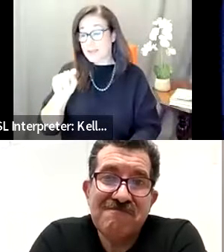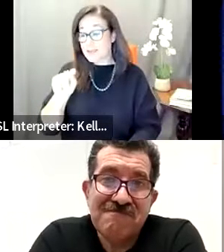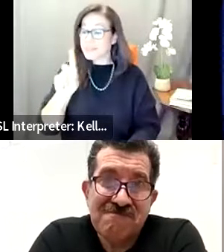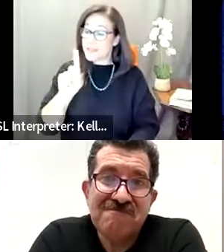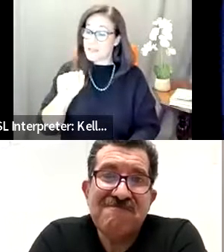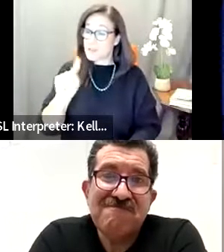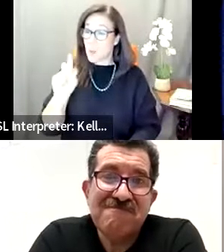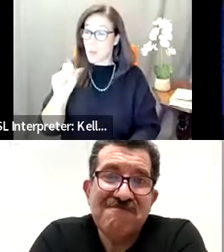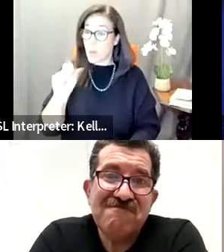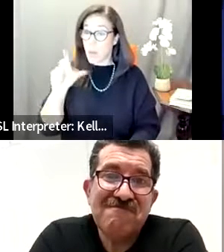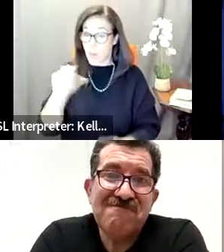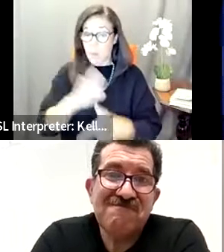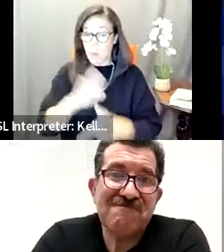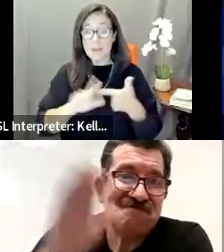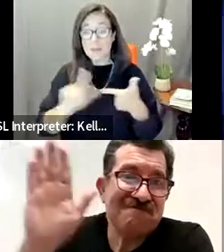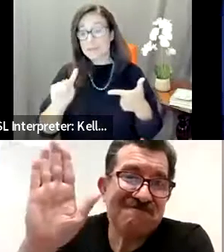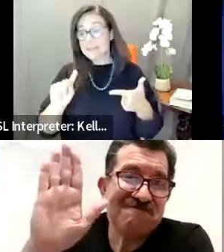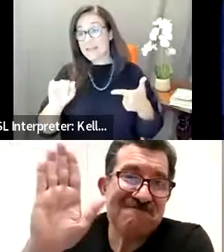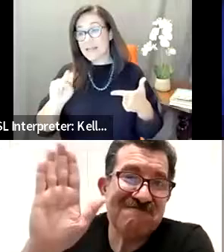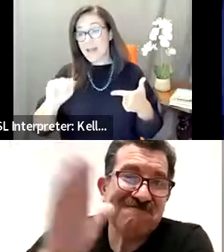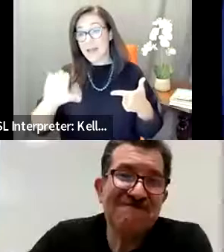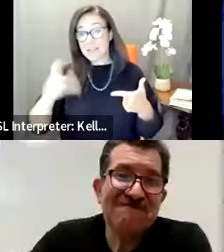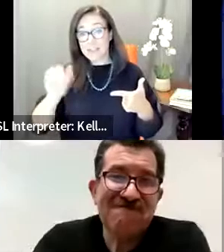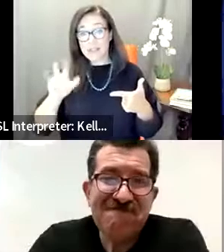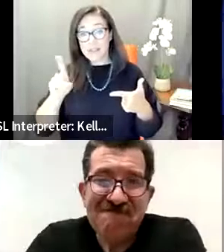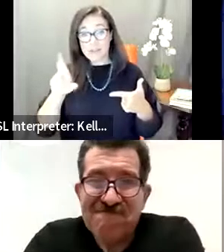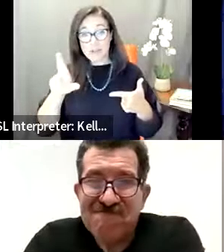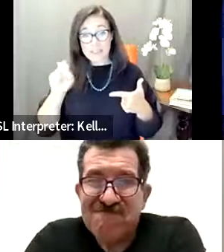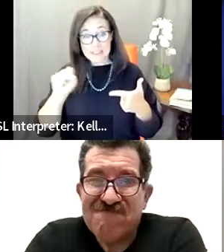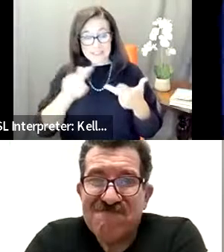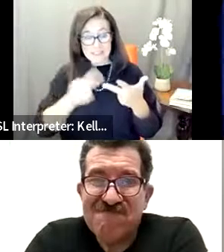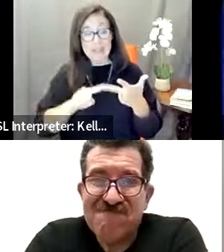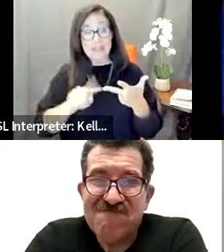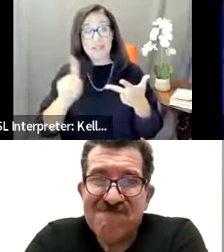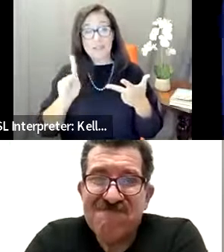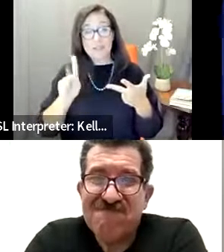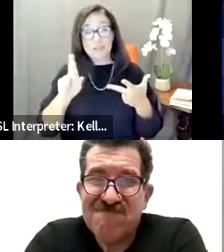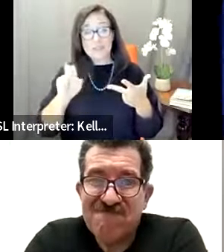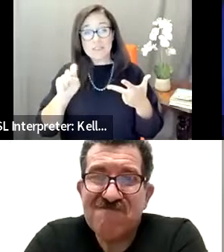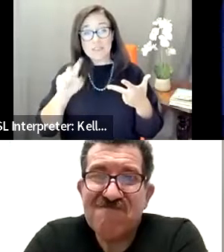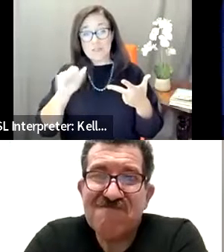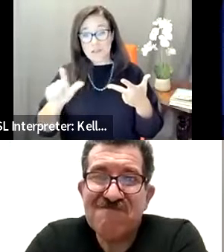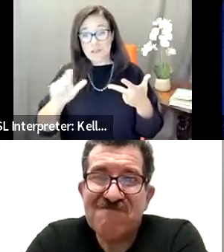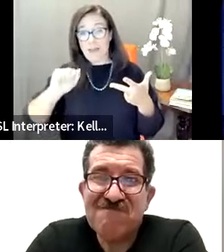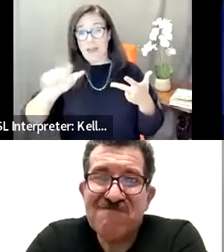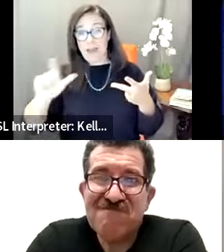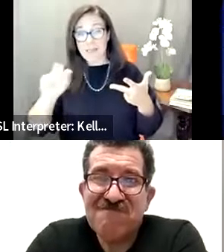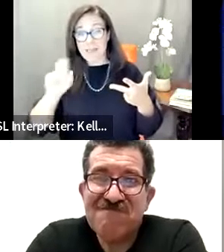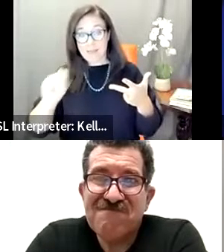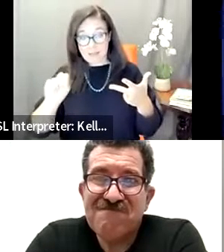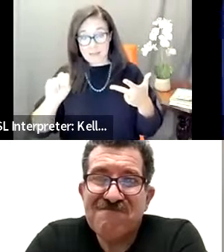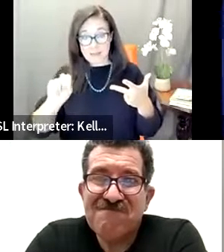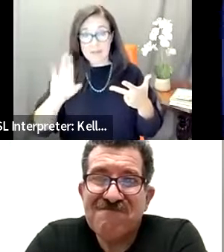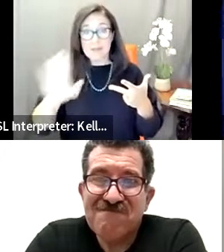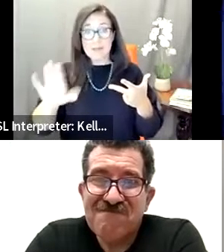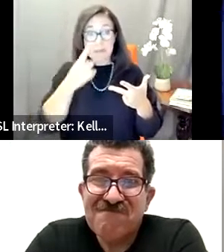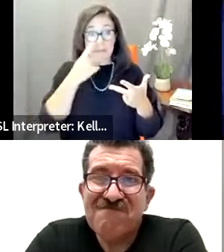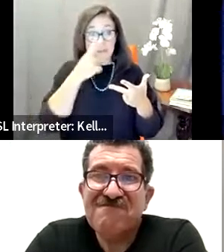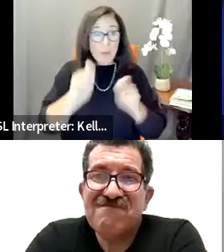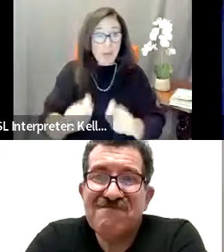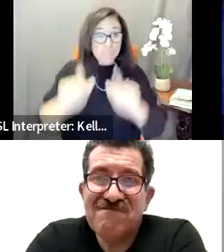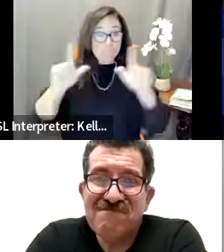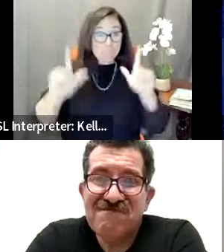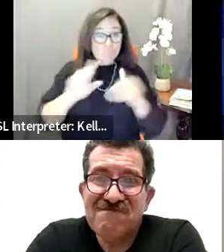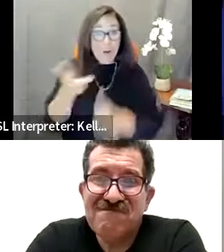Tina Childress, and Krystal Allen here with us today. So we'll give everyone a moment to get